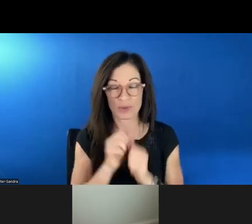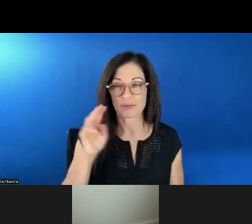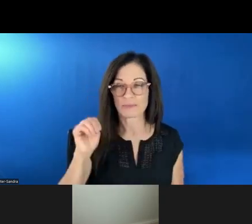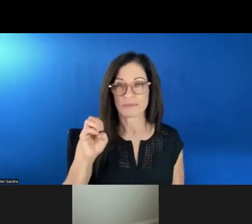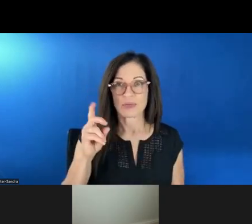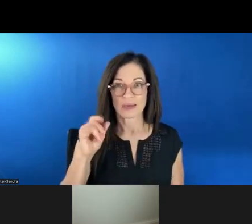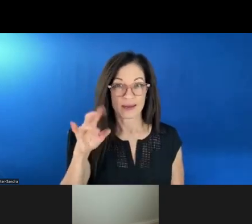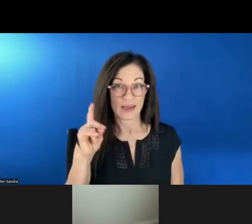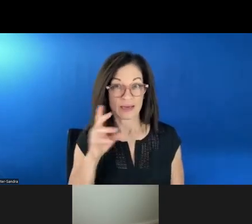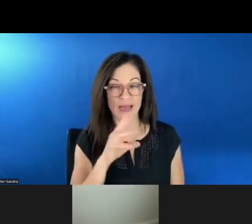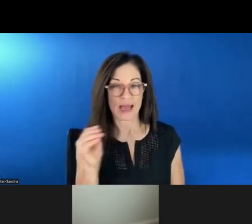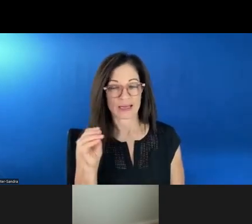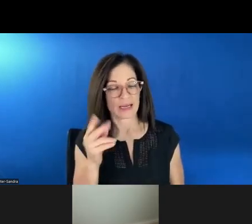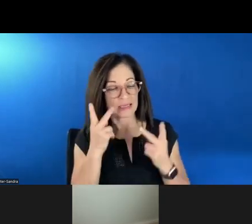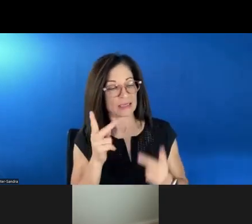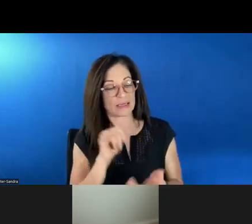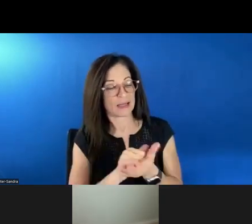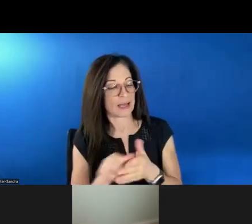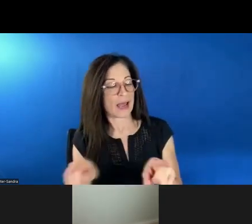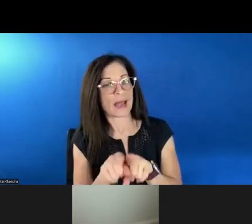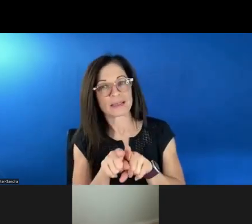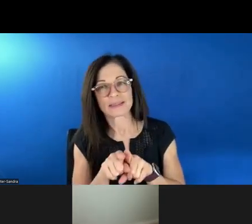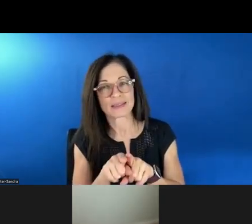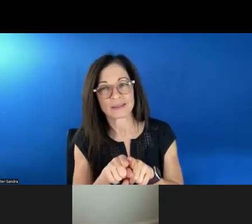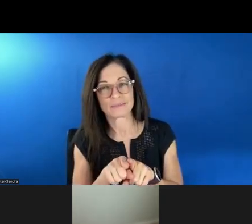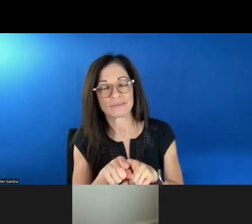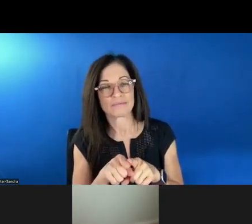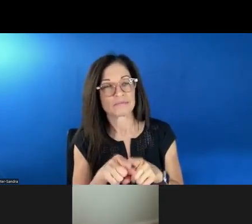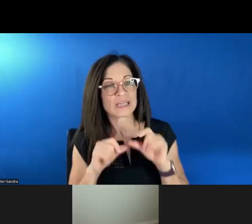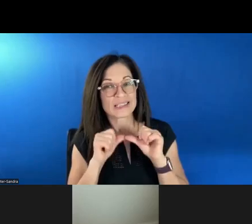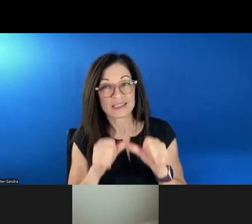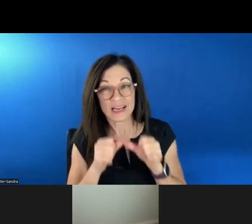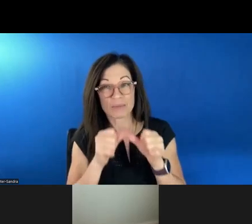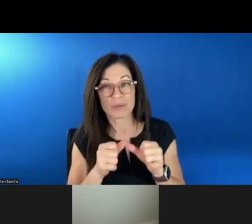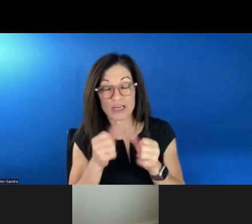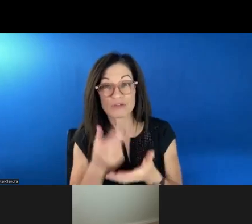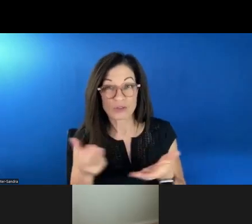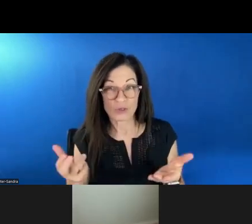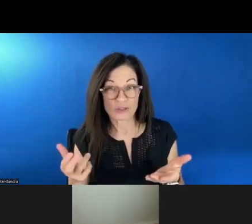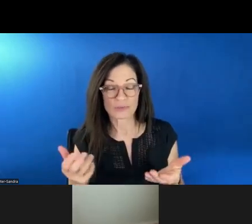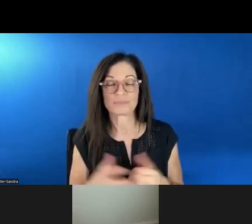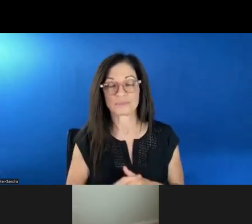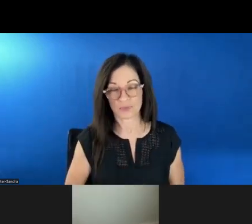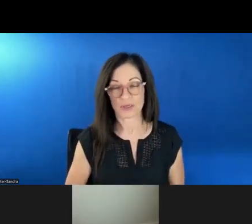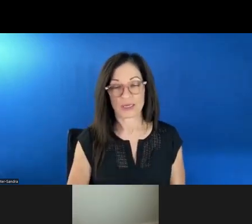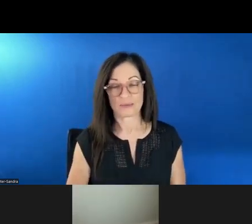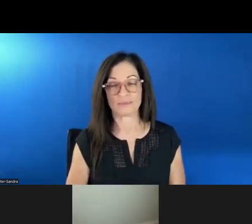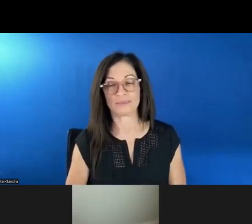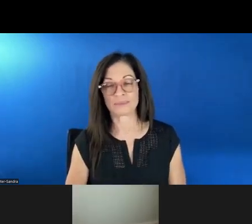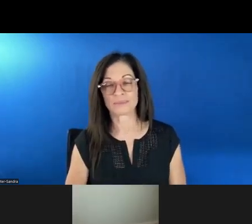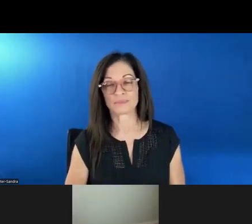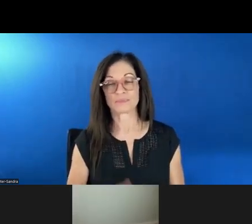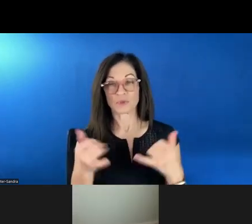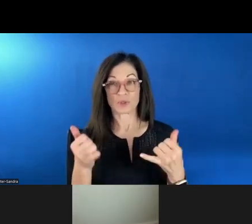at Medicaid as a sustainability resource. And so today we're going to